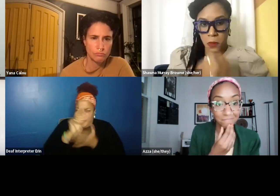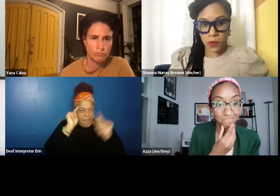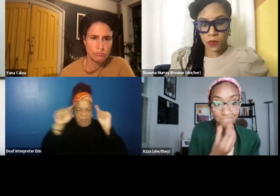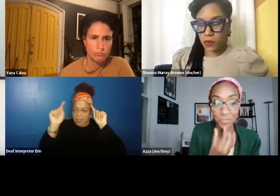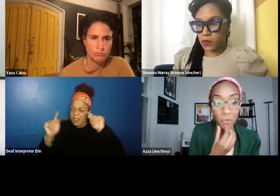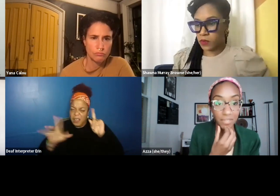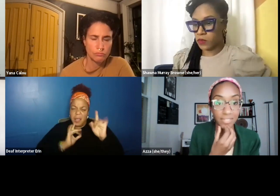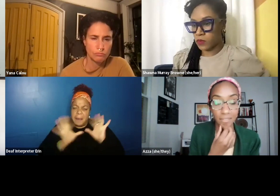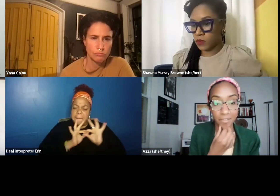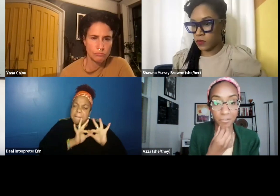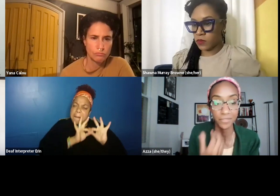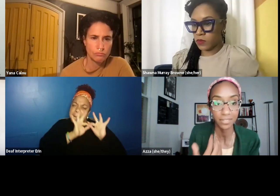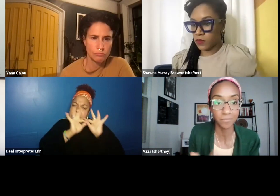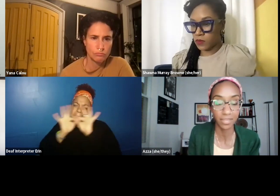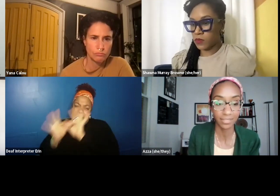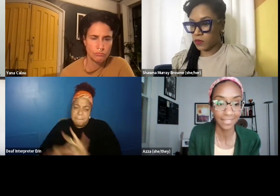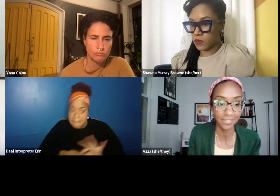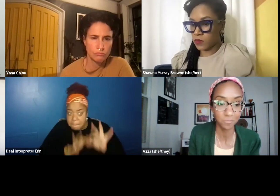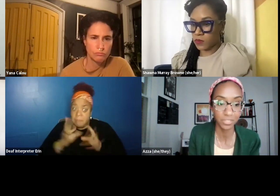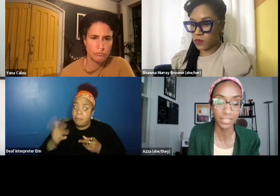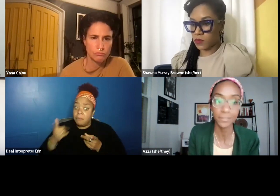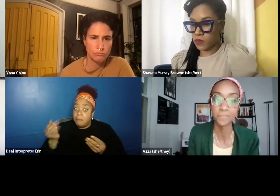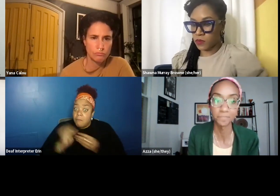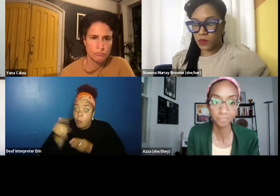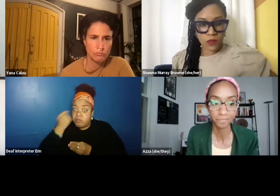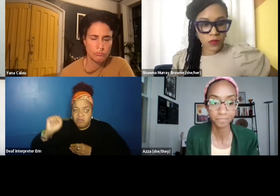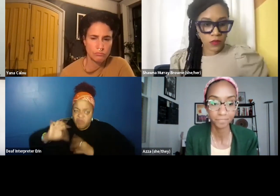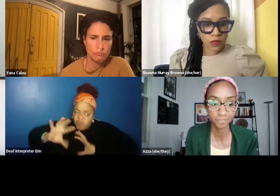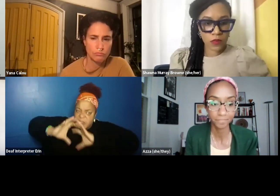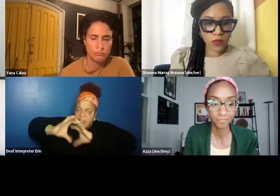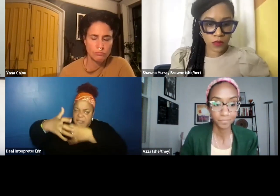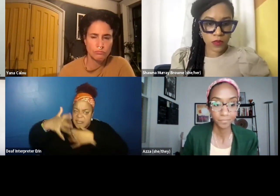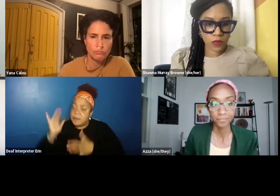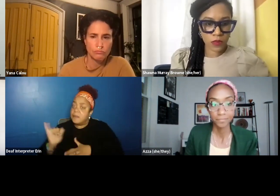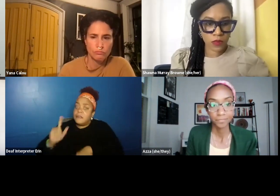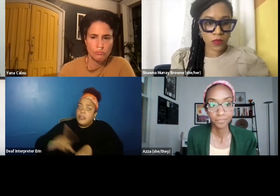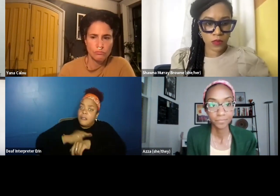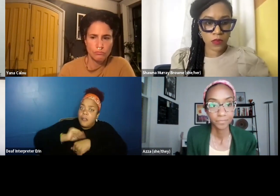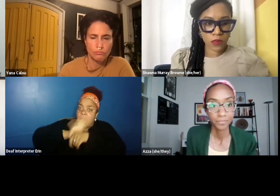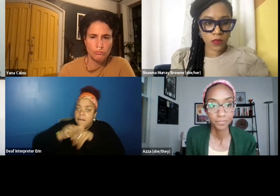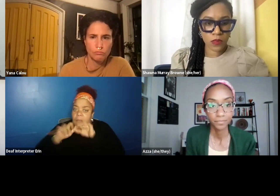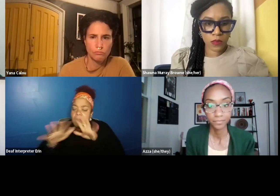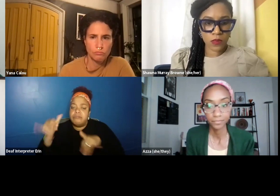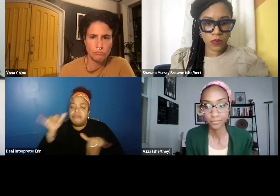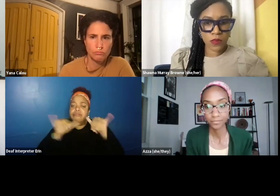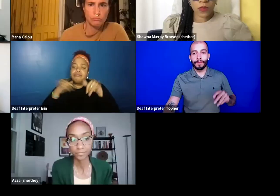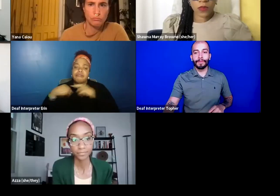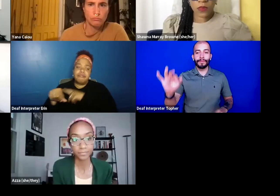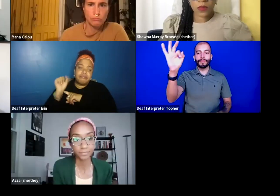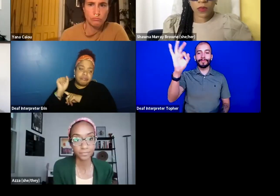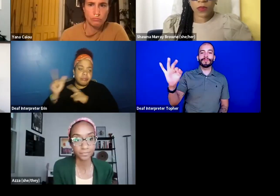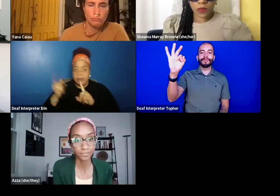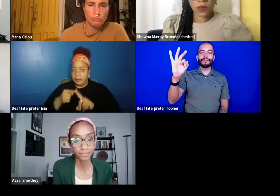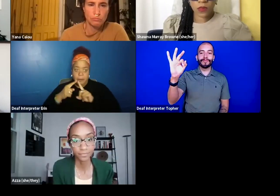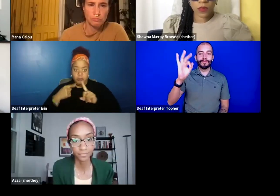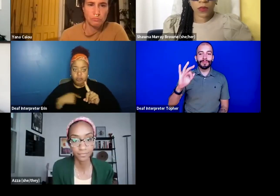navigating COVID and long COVID in my case in particular. Thank you so much,